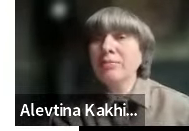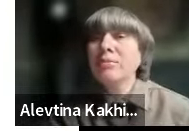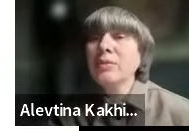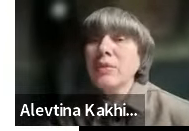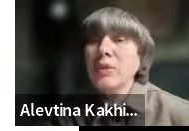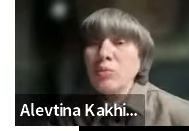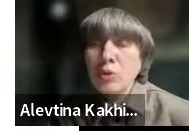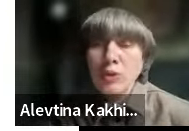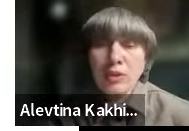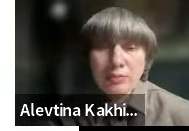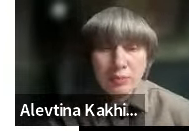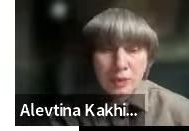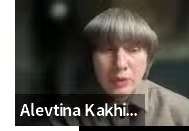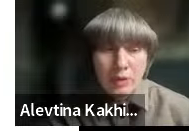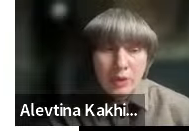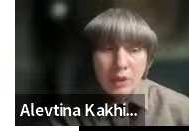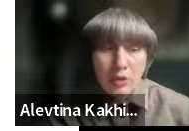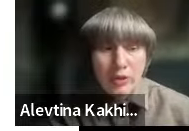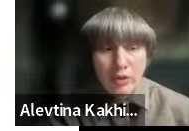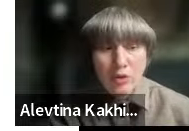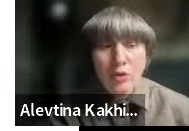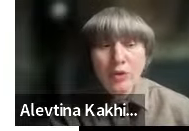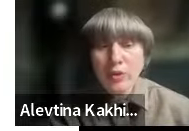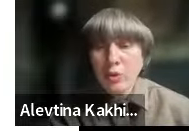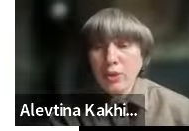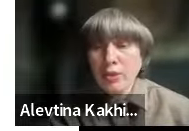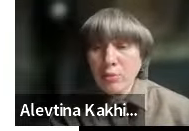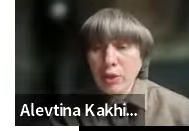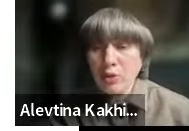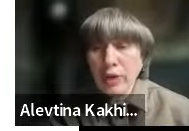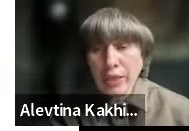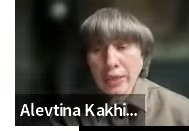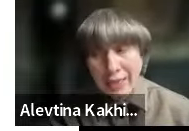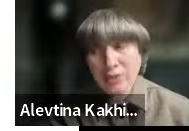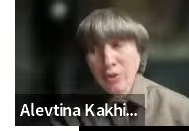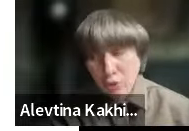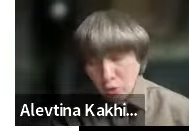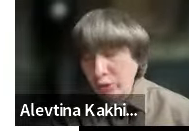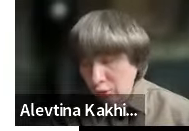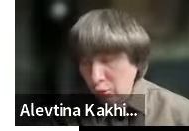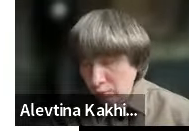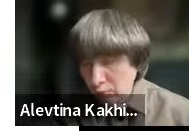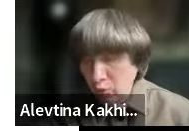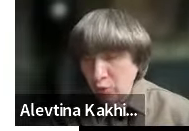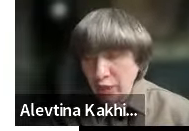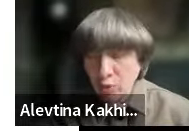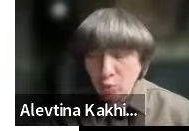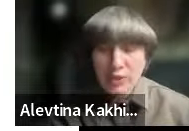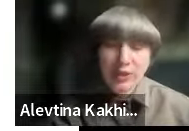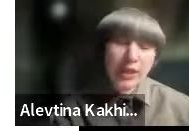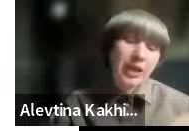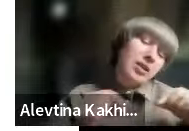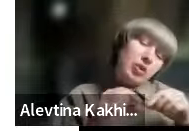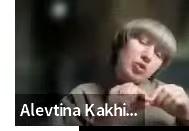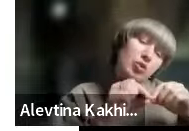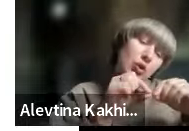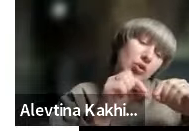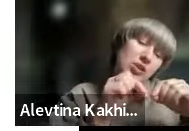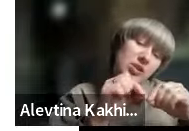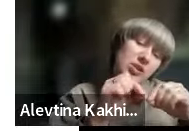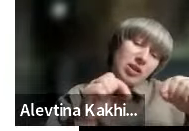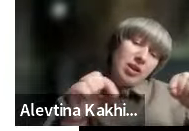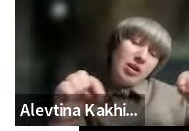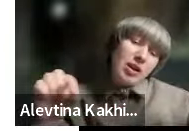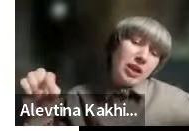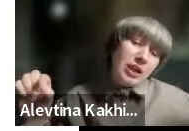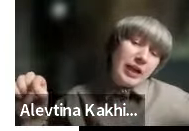border between non-controlled territory by Ukraine and controlled territory by Ukraine. We say to